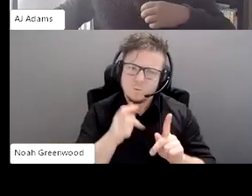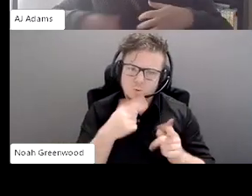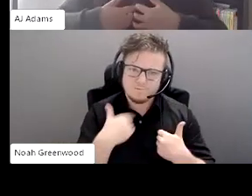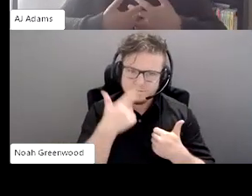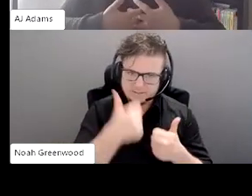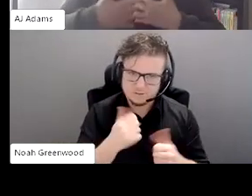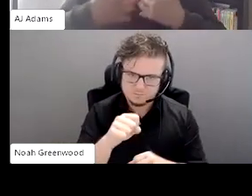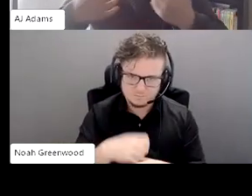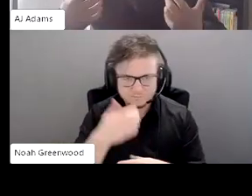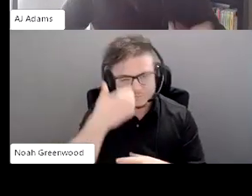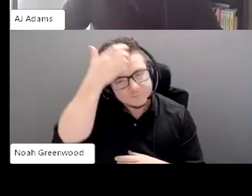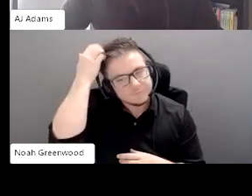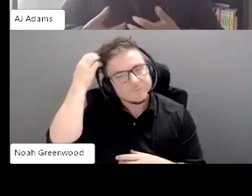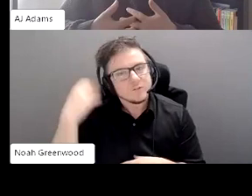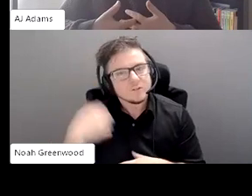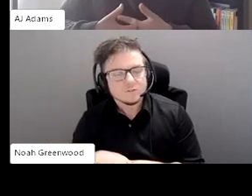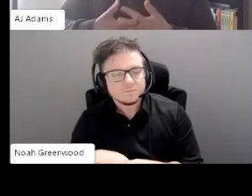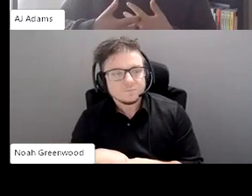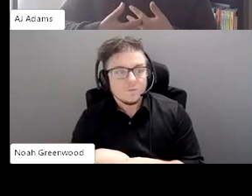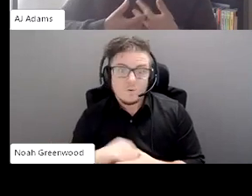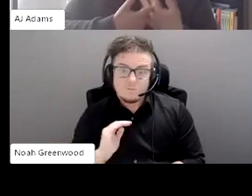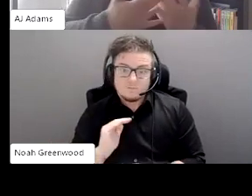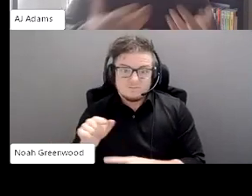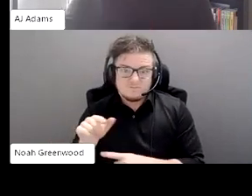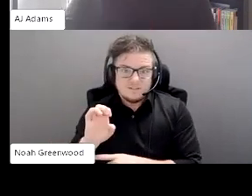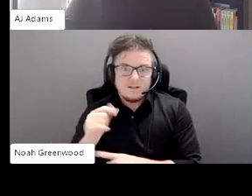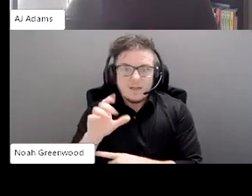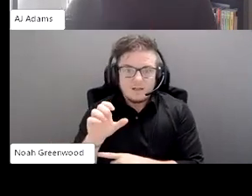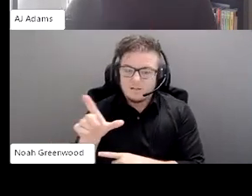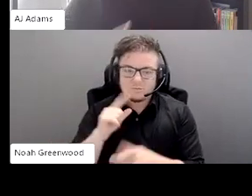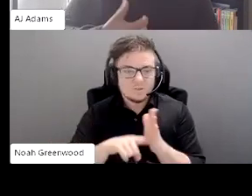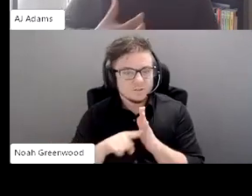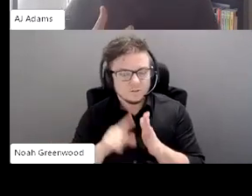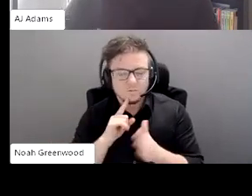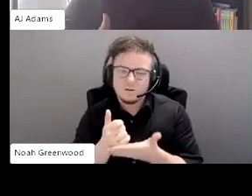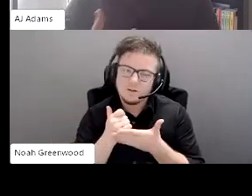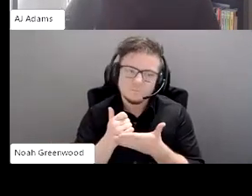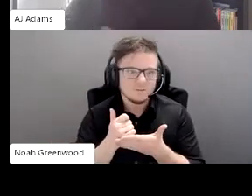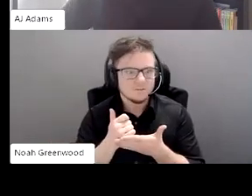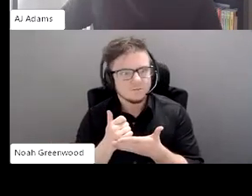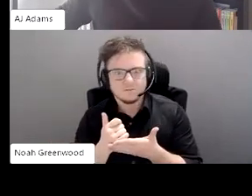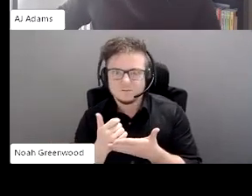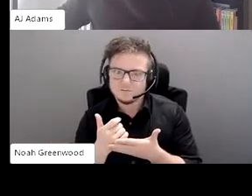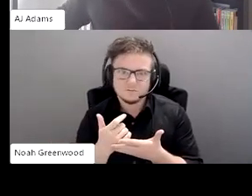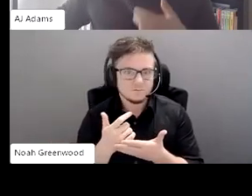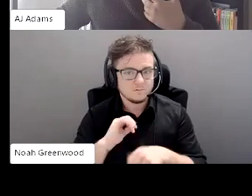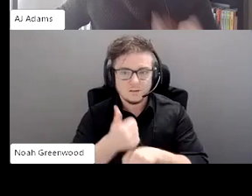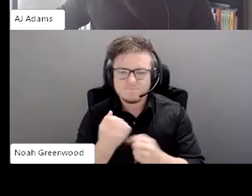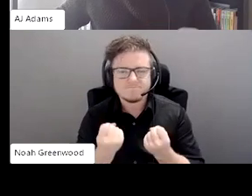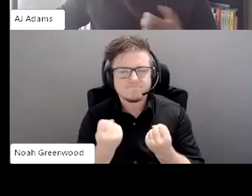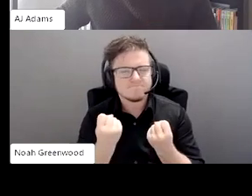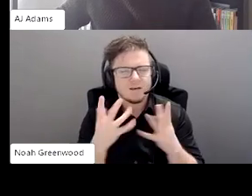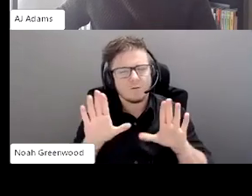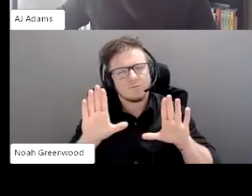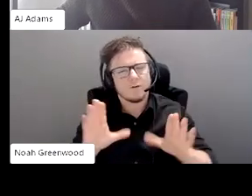So as I mentioned, Egale's research has helped create a whole bunch of really wonderful resources that can help